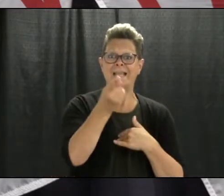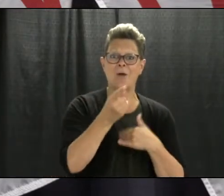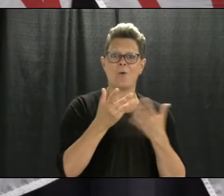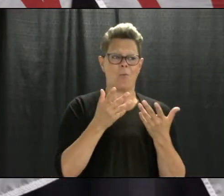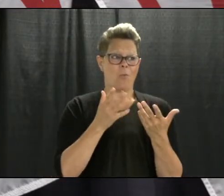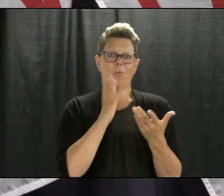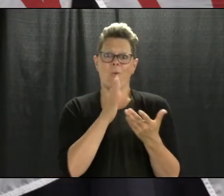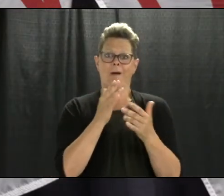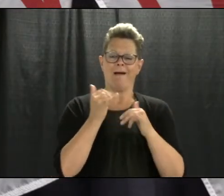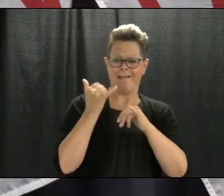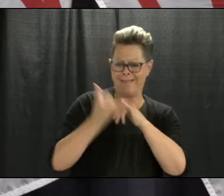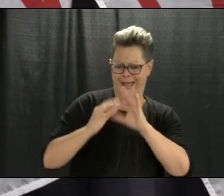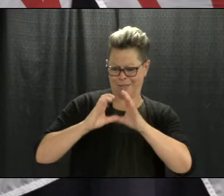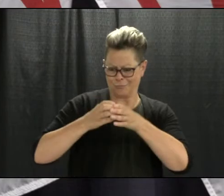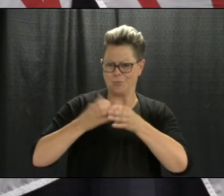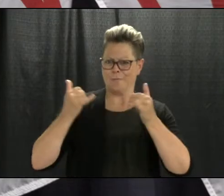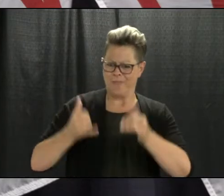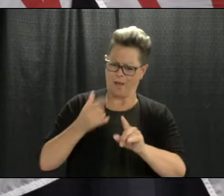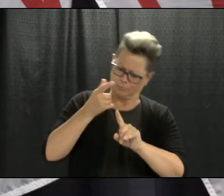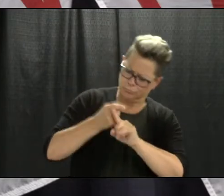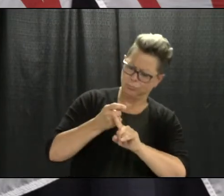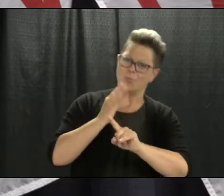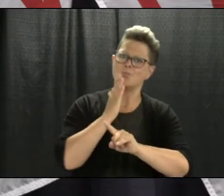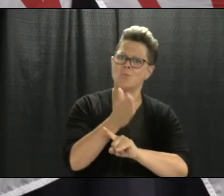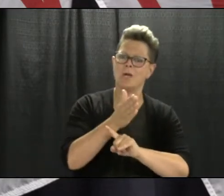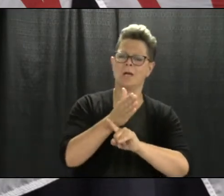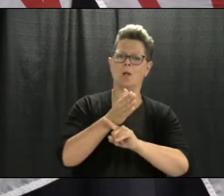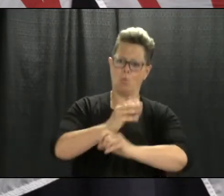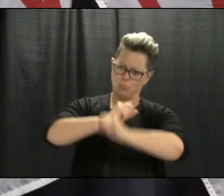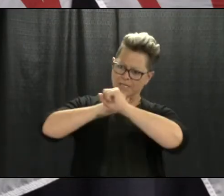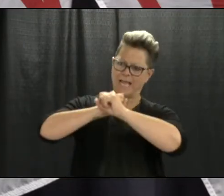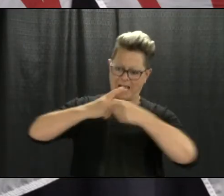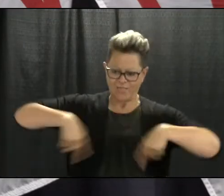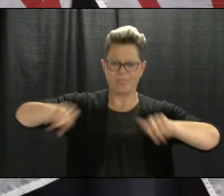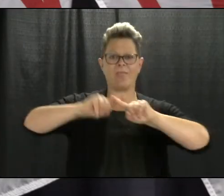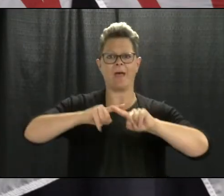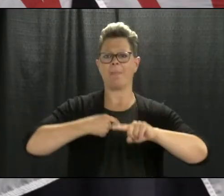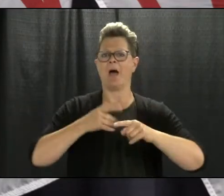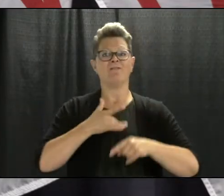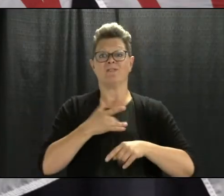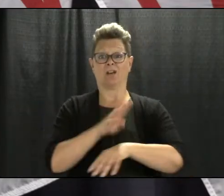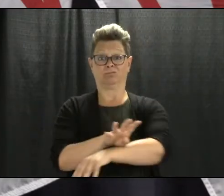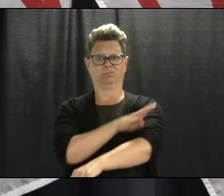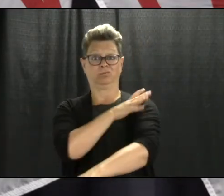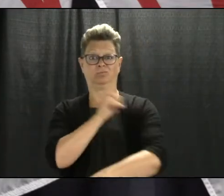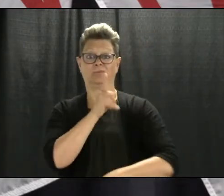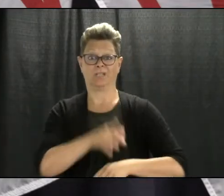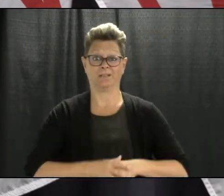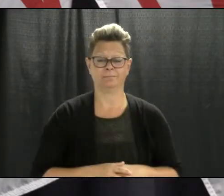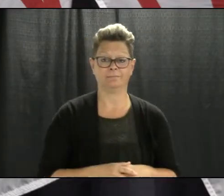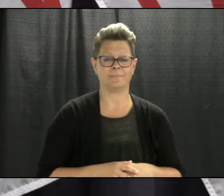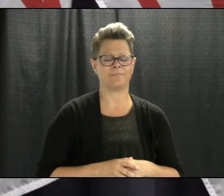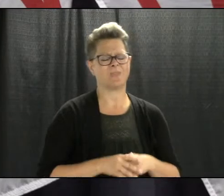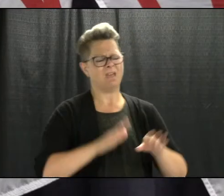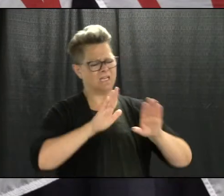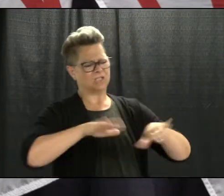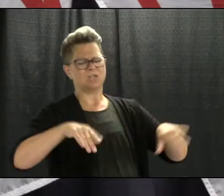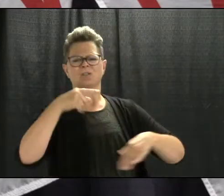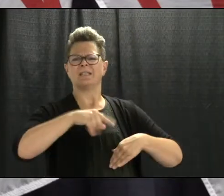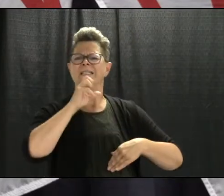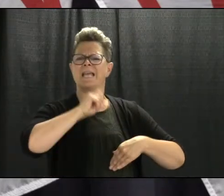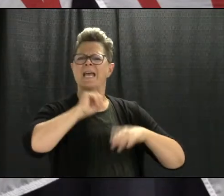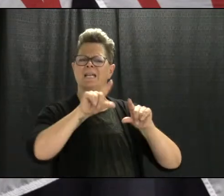to protect that last group of the population. And it gives me goosebumps, to be quite honest. Children in this age group